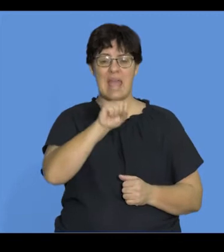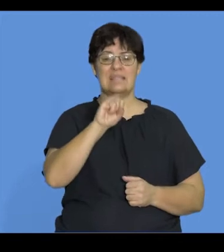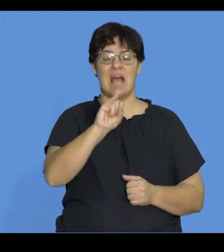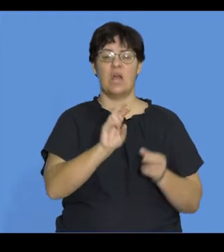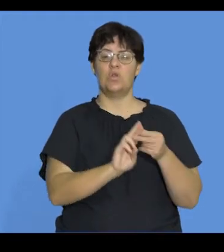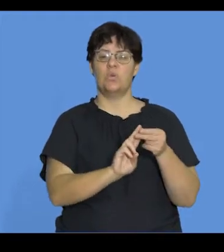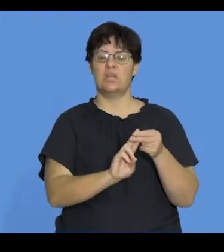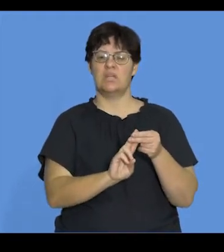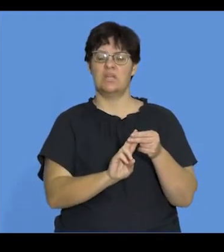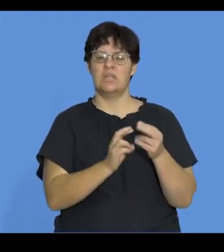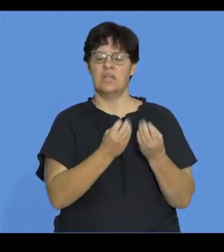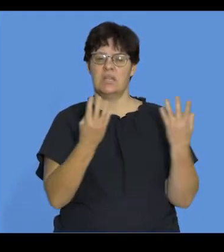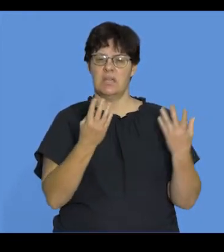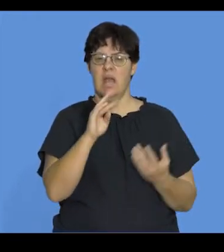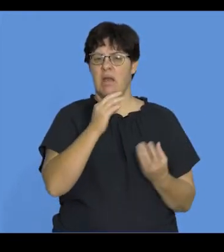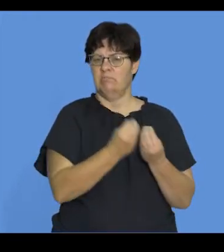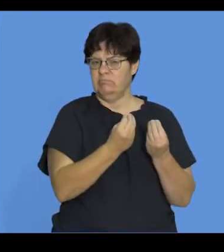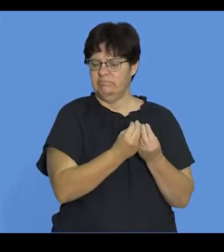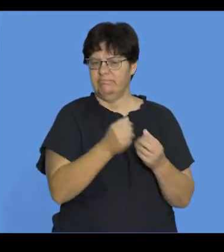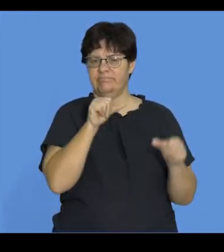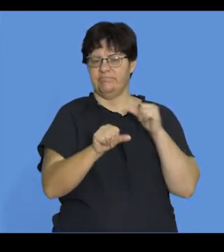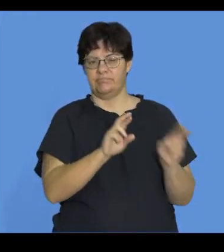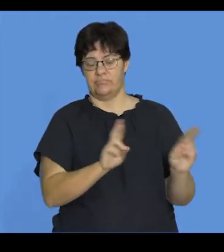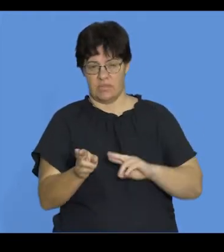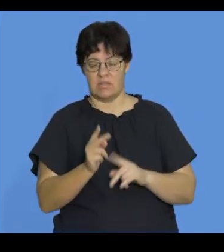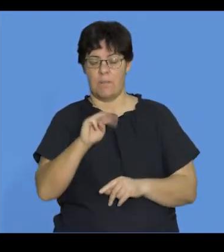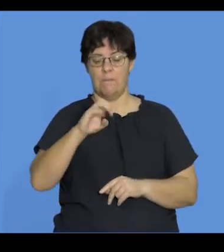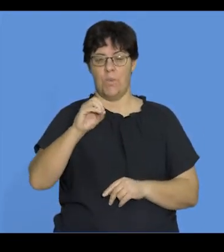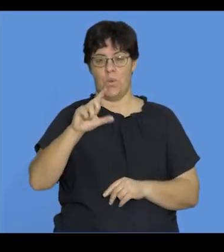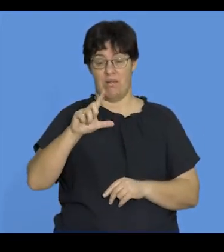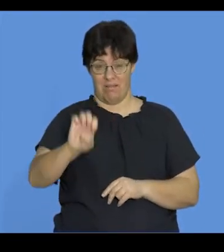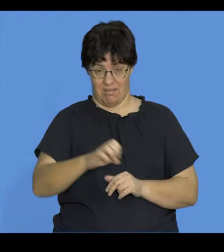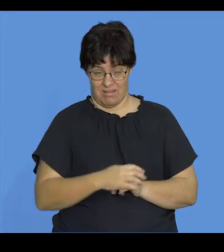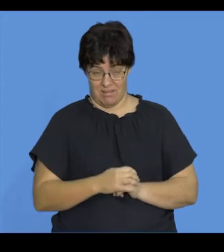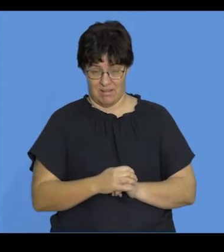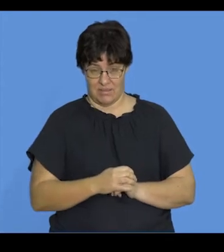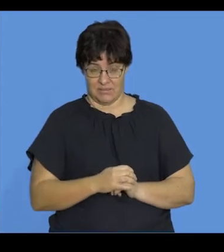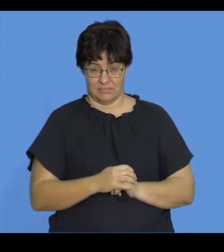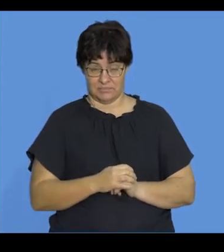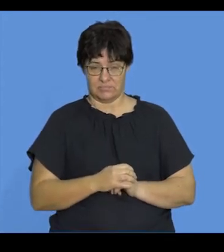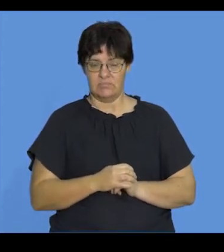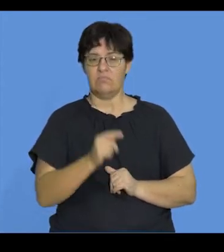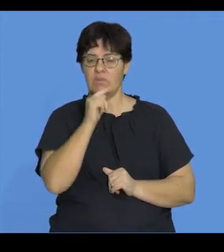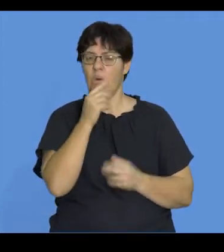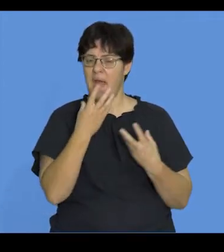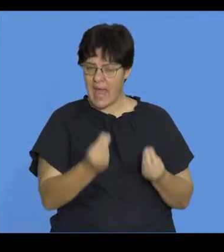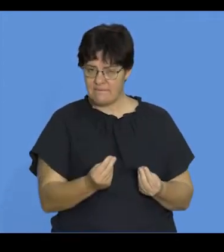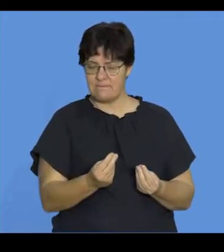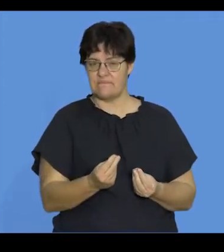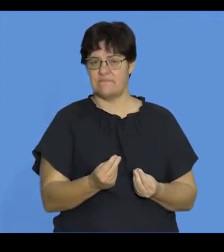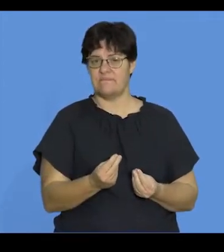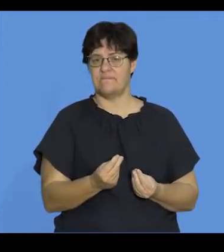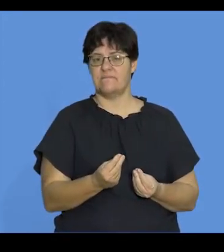of quantity of matter in a chemical reaction? We talk about the mole. Now, let's check, because we've got the stoichiometric ratio